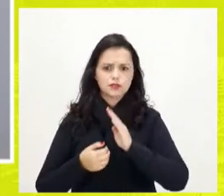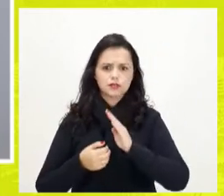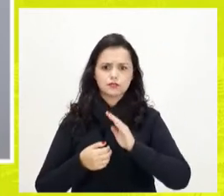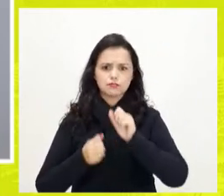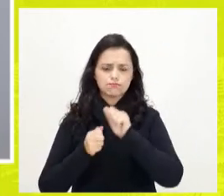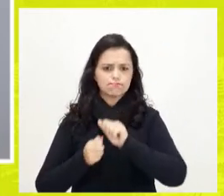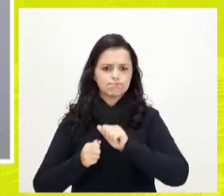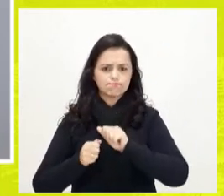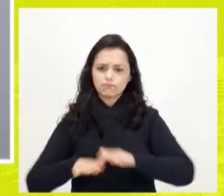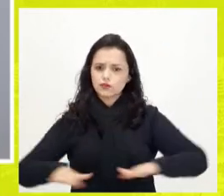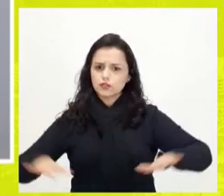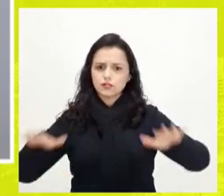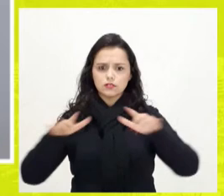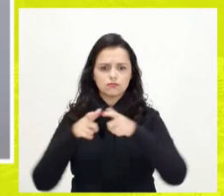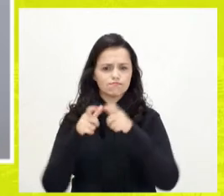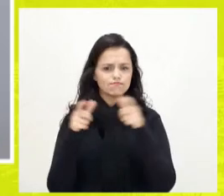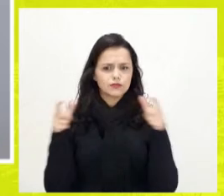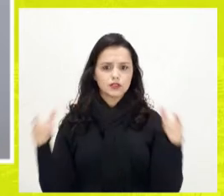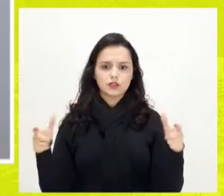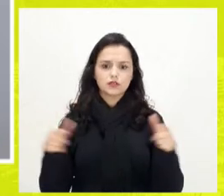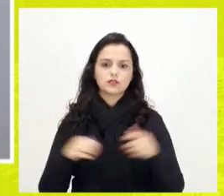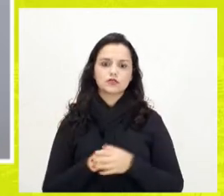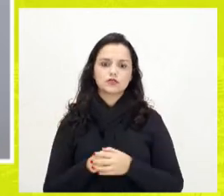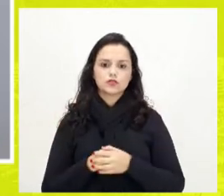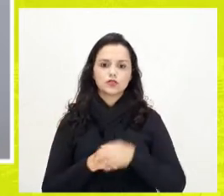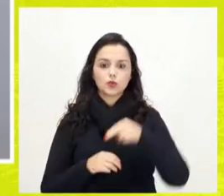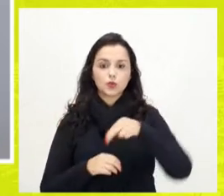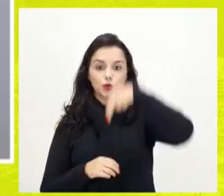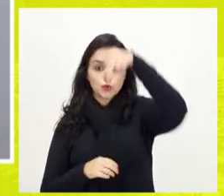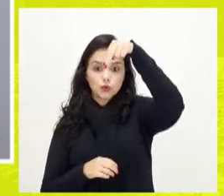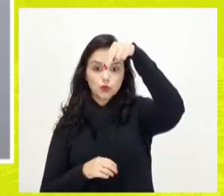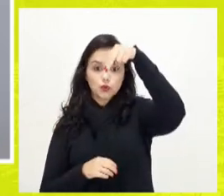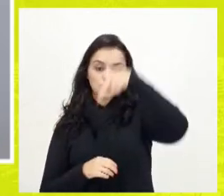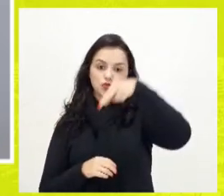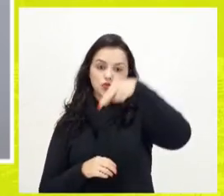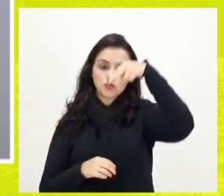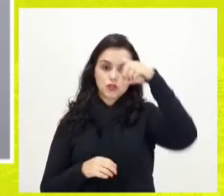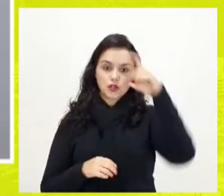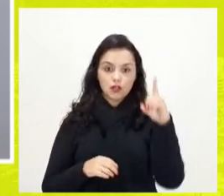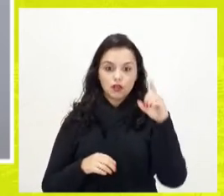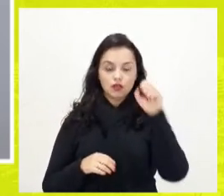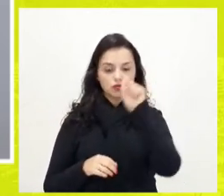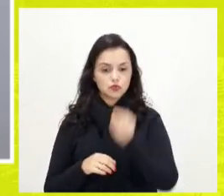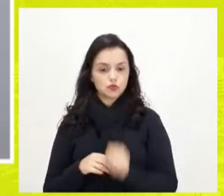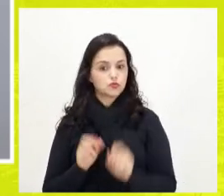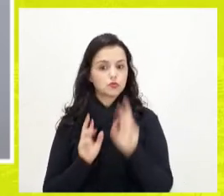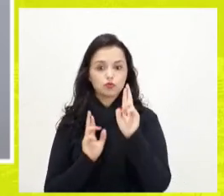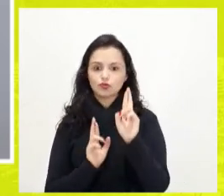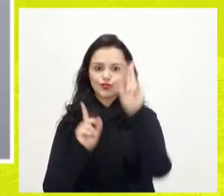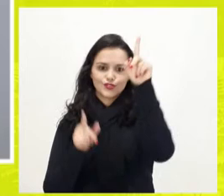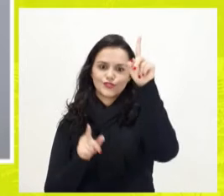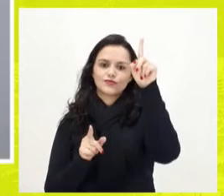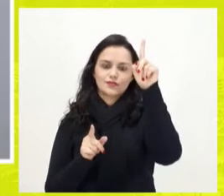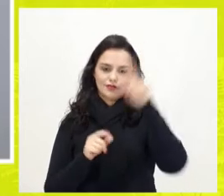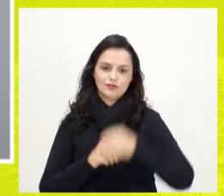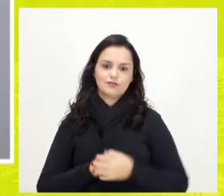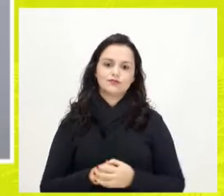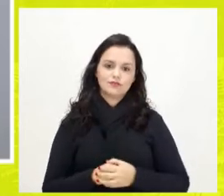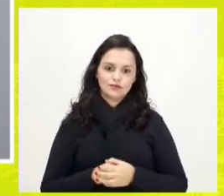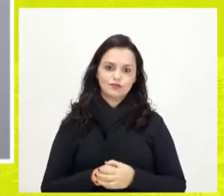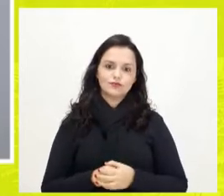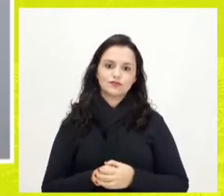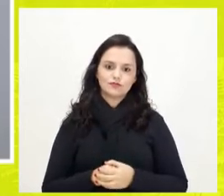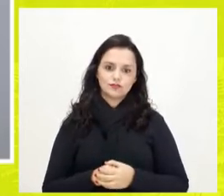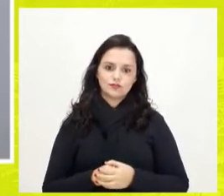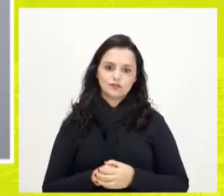continental country as our country brazil that we have very different scenarios up in the north